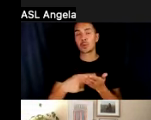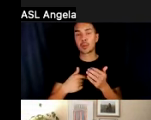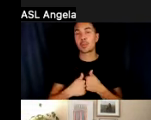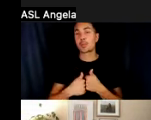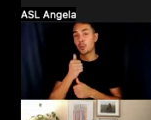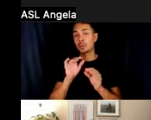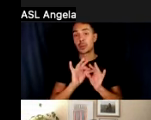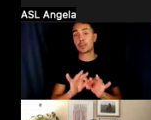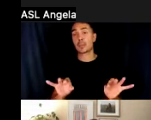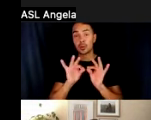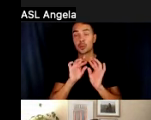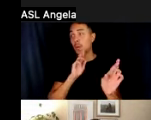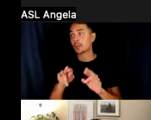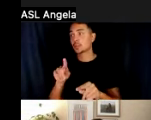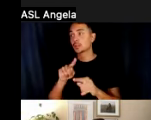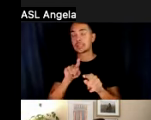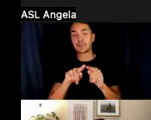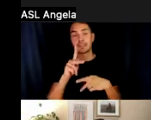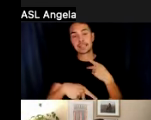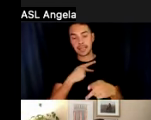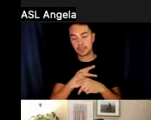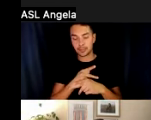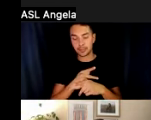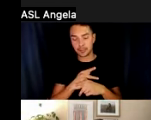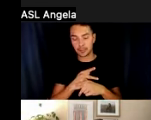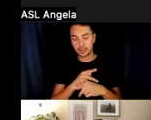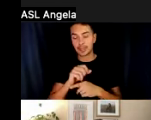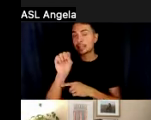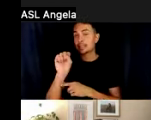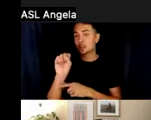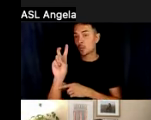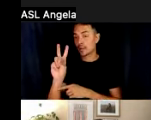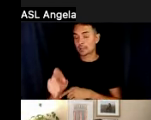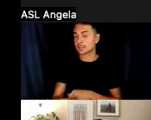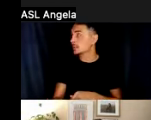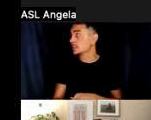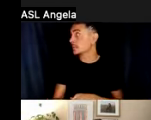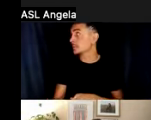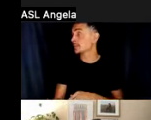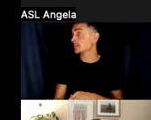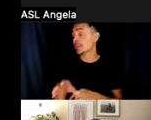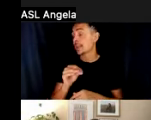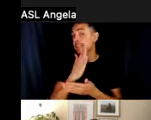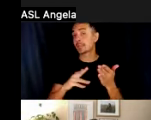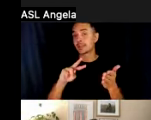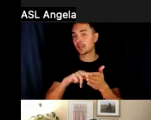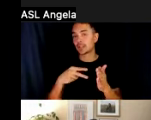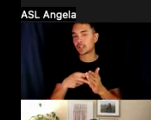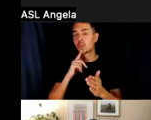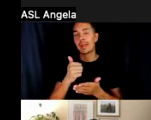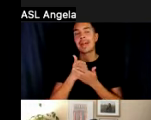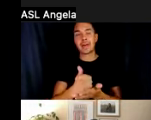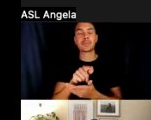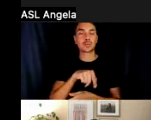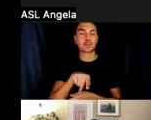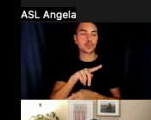common responses to the different types of sexual violence and some definitions that might help you